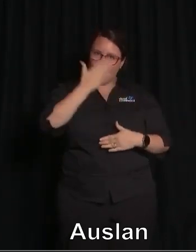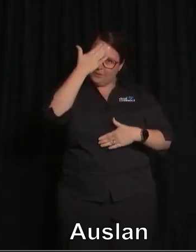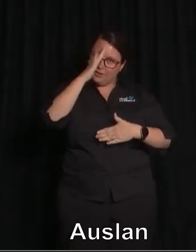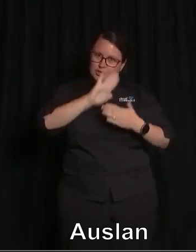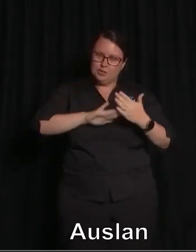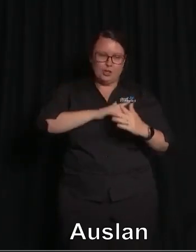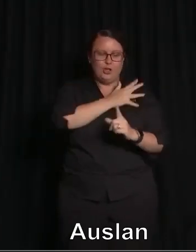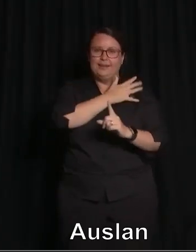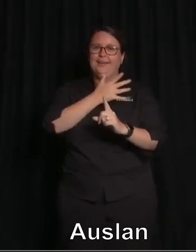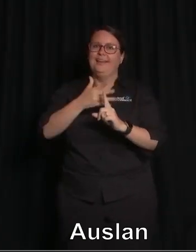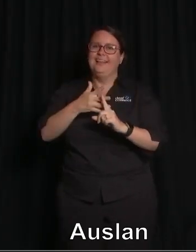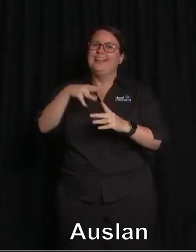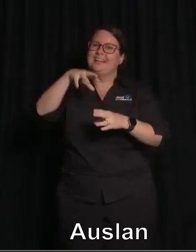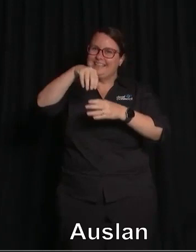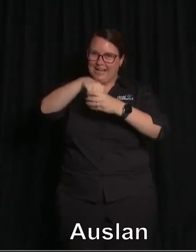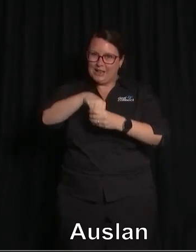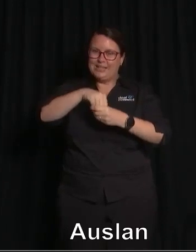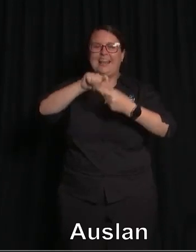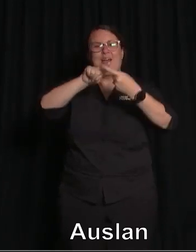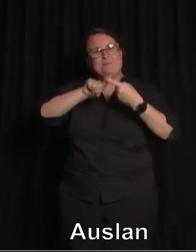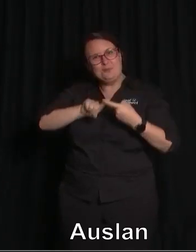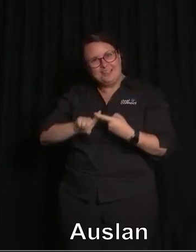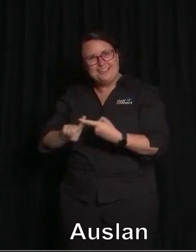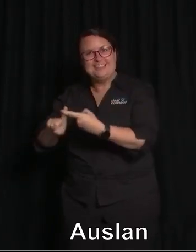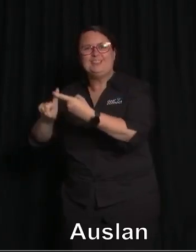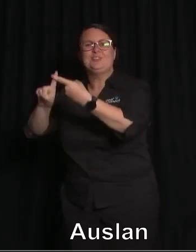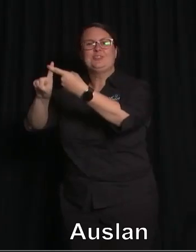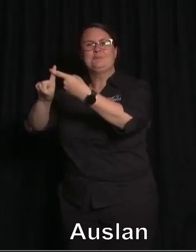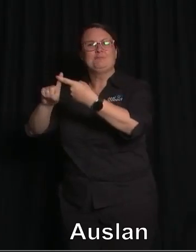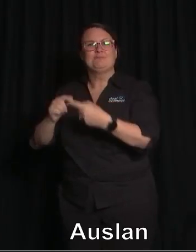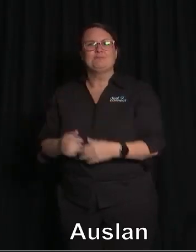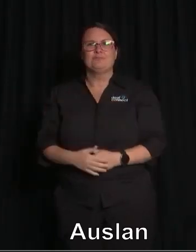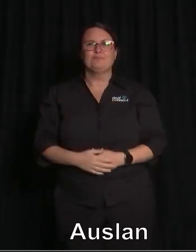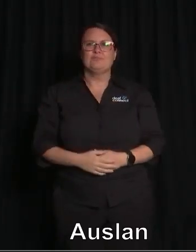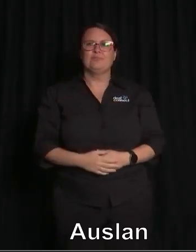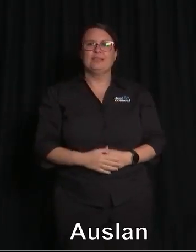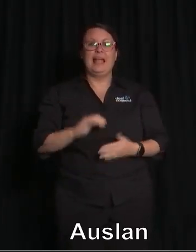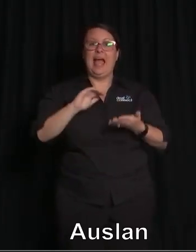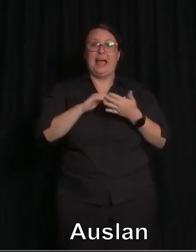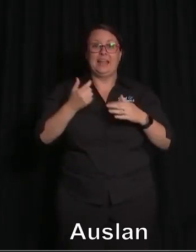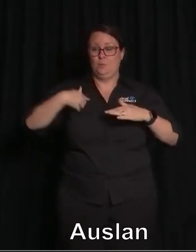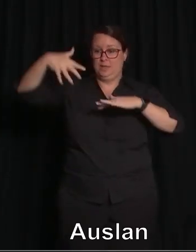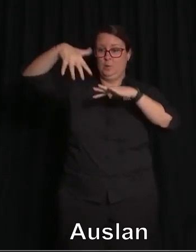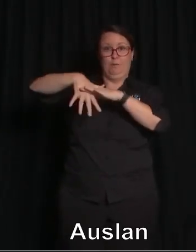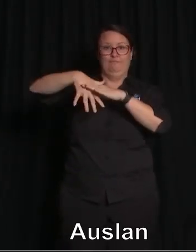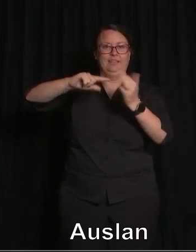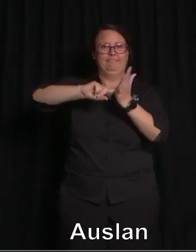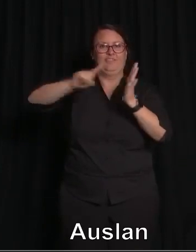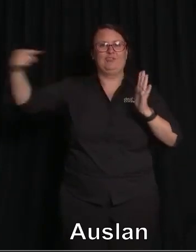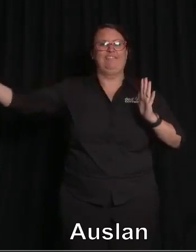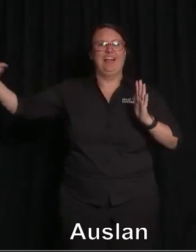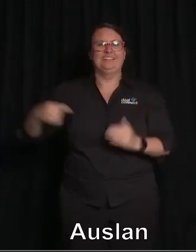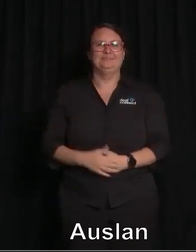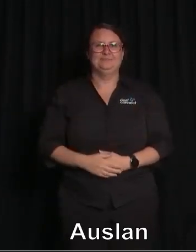is part of this and will continue to be, and that we are now included forever. Now I'm going to hand over to